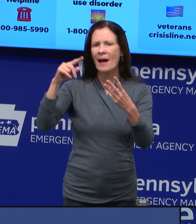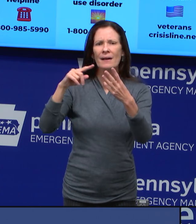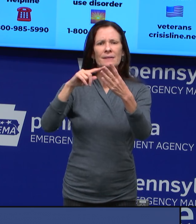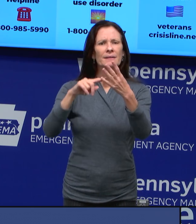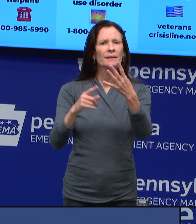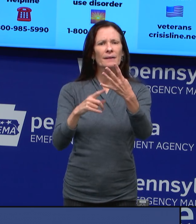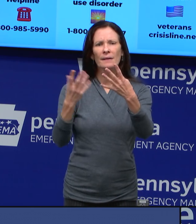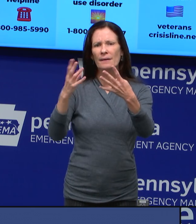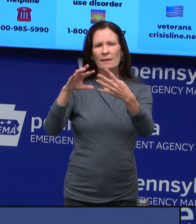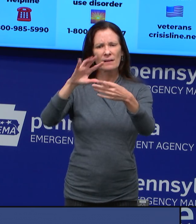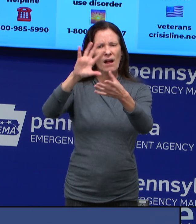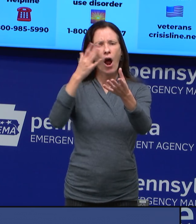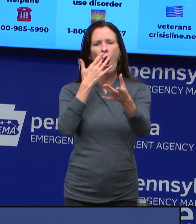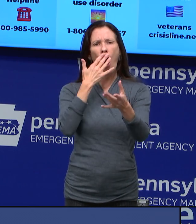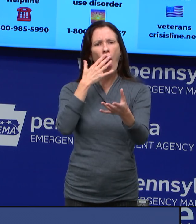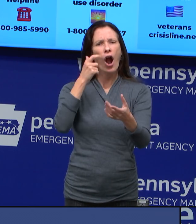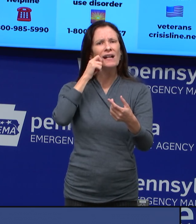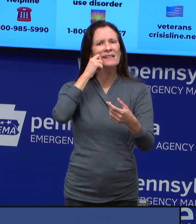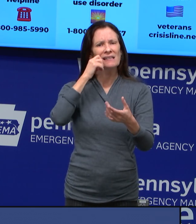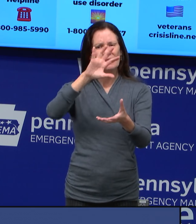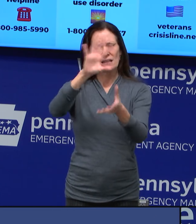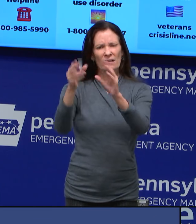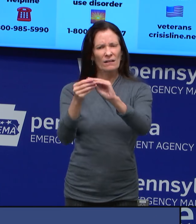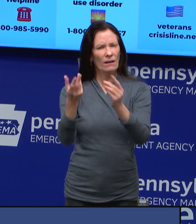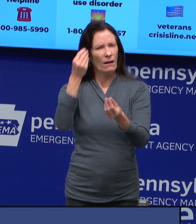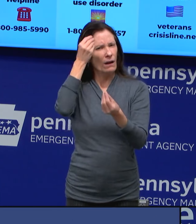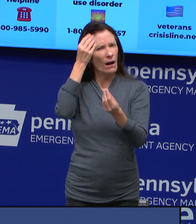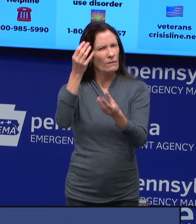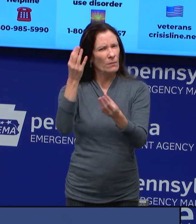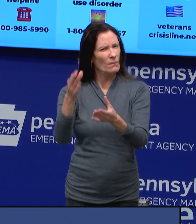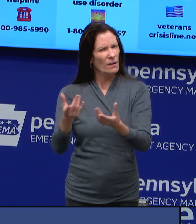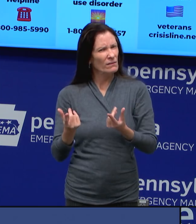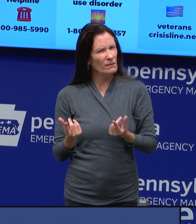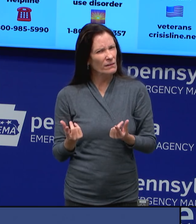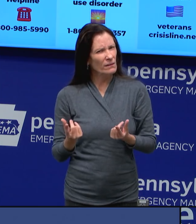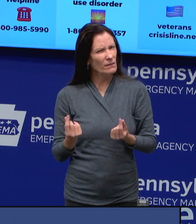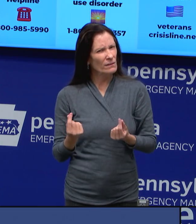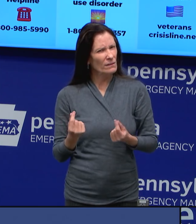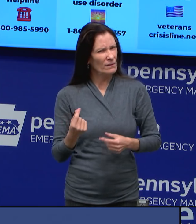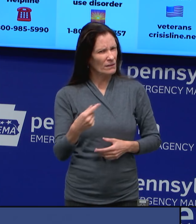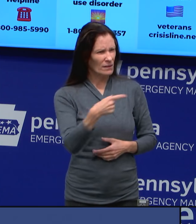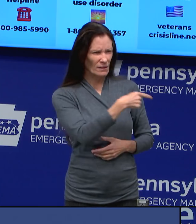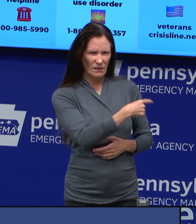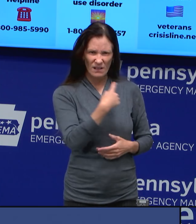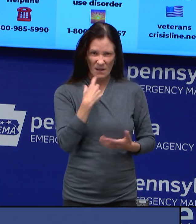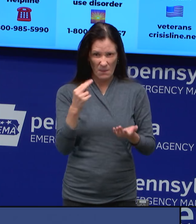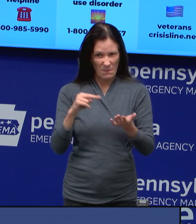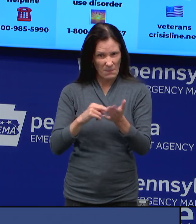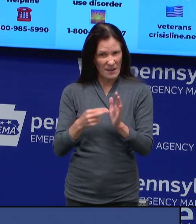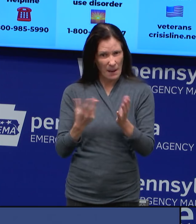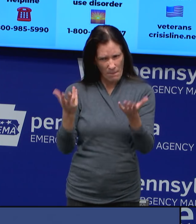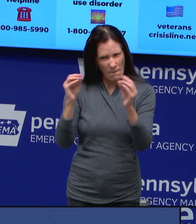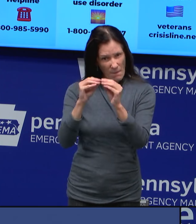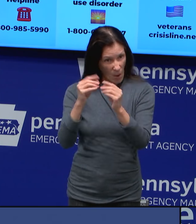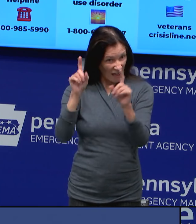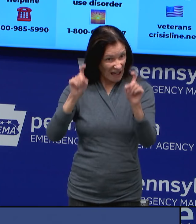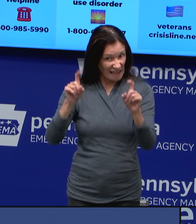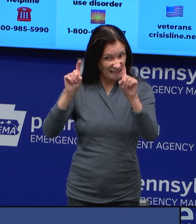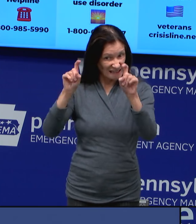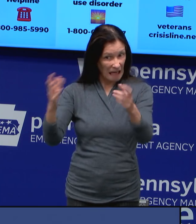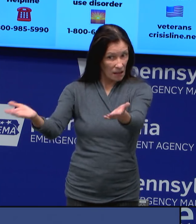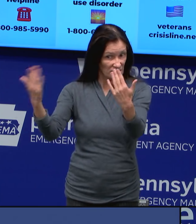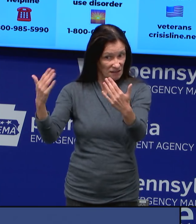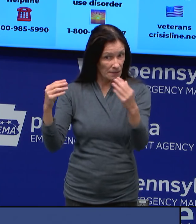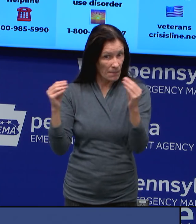enforce this data as properly reported in the future? Well, so it has been a challenge to get race data in terms of our